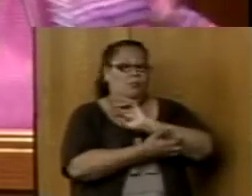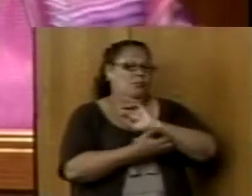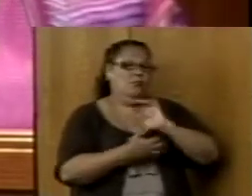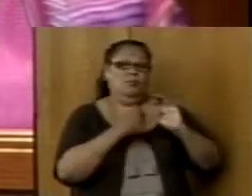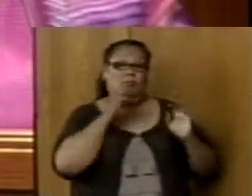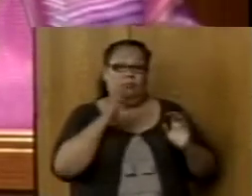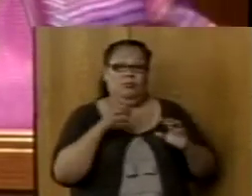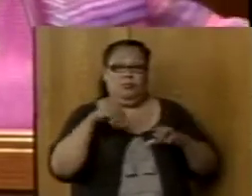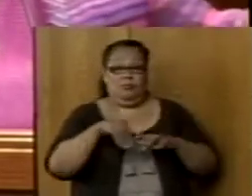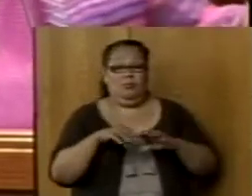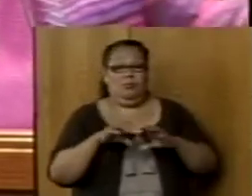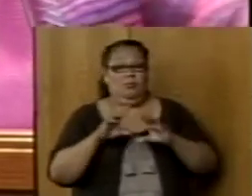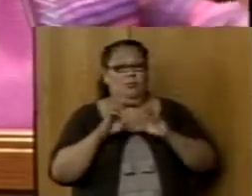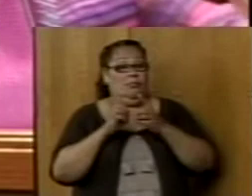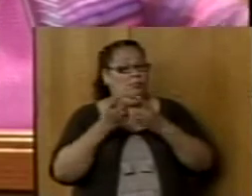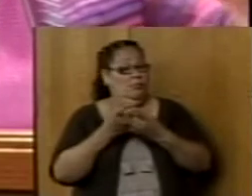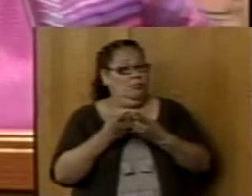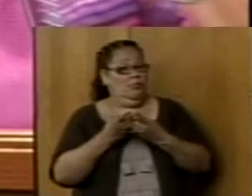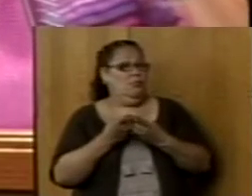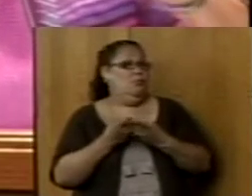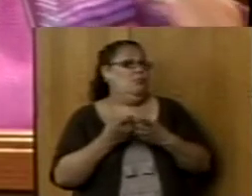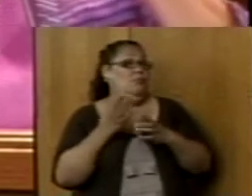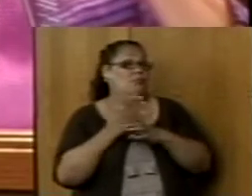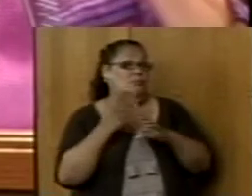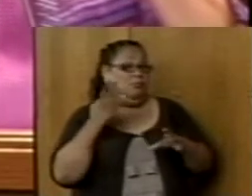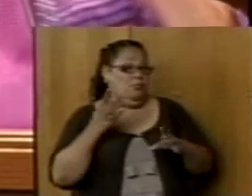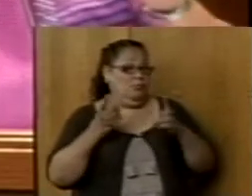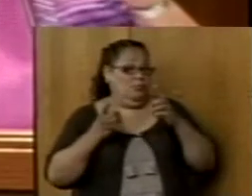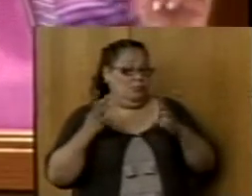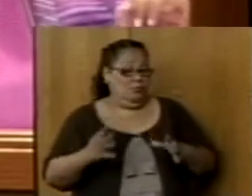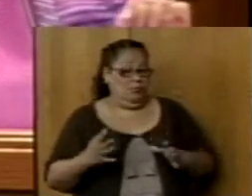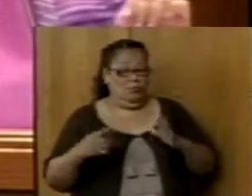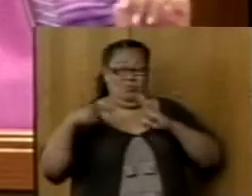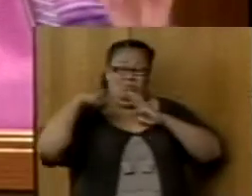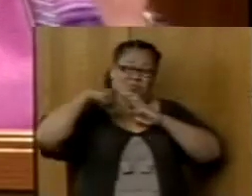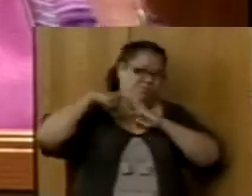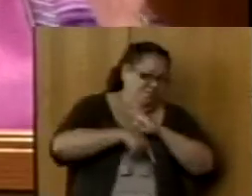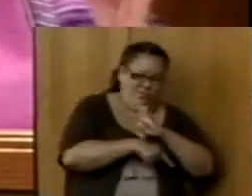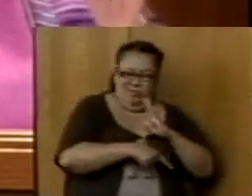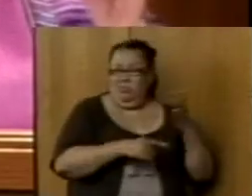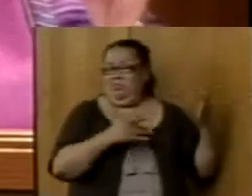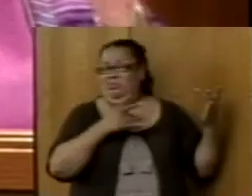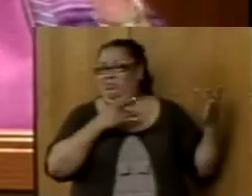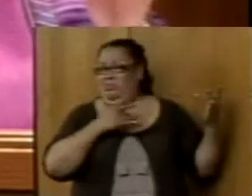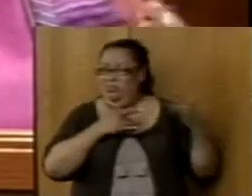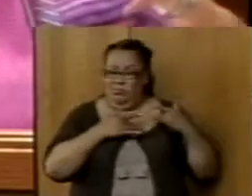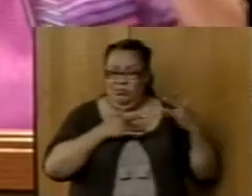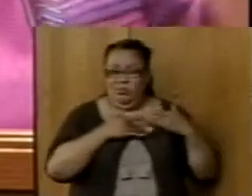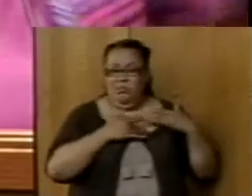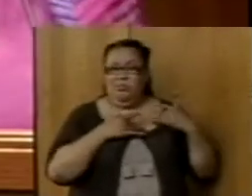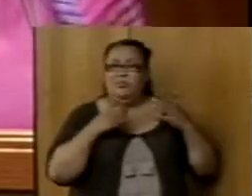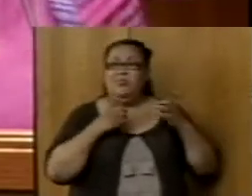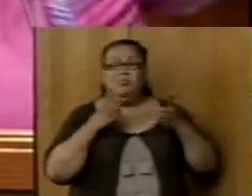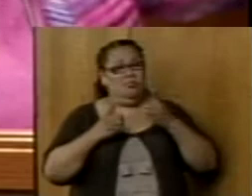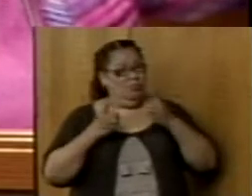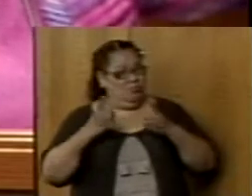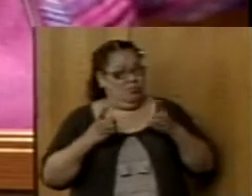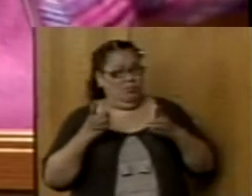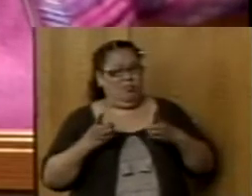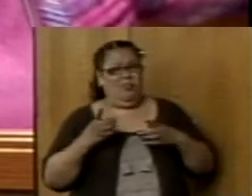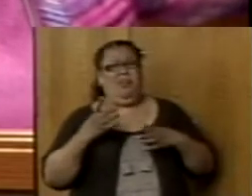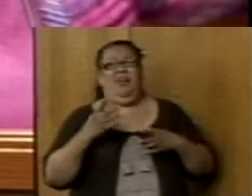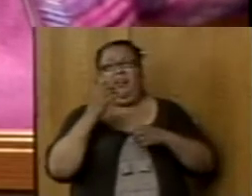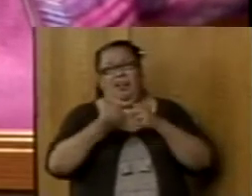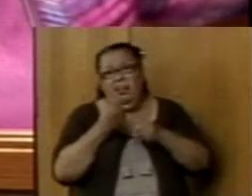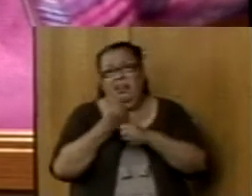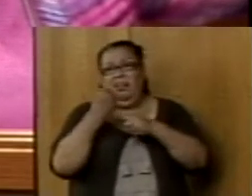seniority in the district. Let's say you have a bus driver, and this is my severe concern. Say you have a bus driver who's been driving the Lopez route for